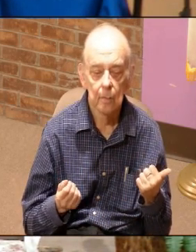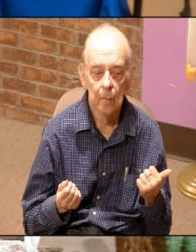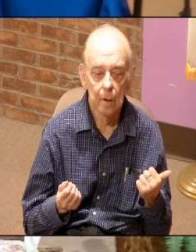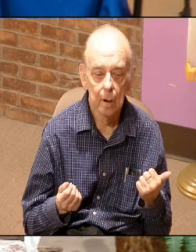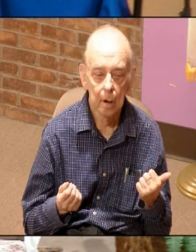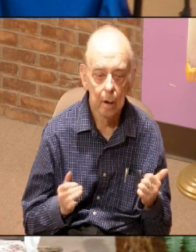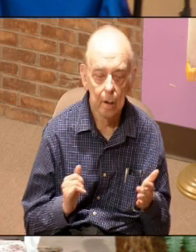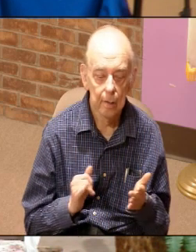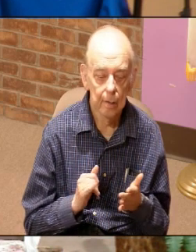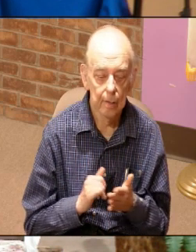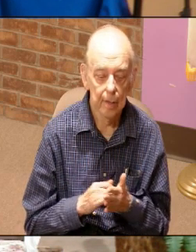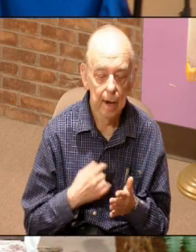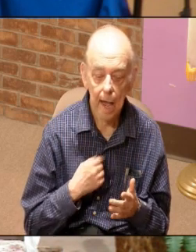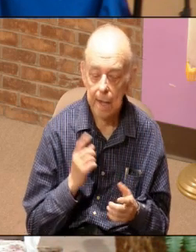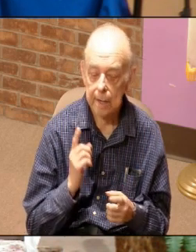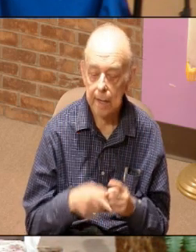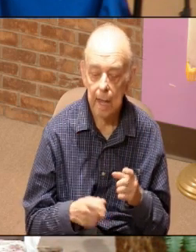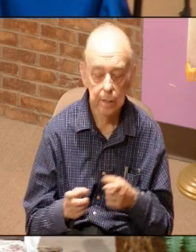that I can't control